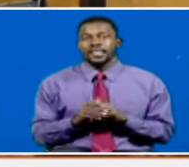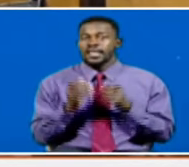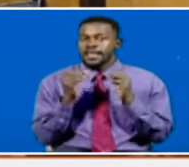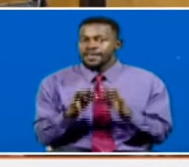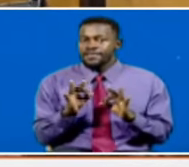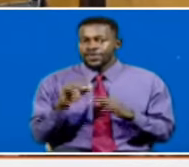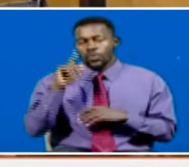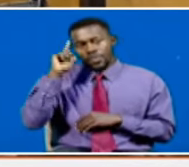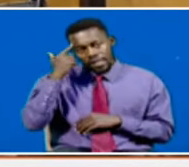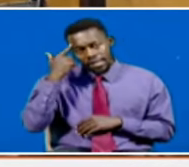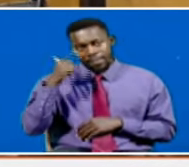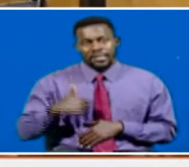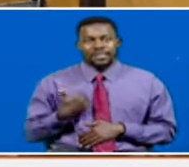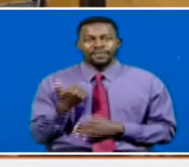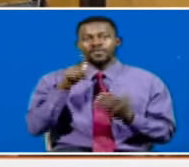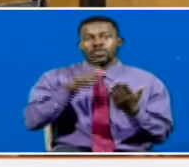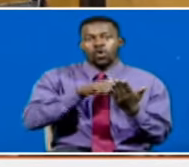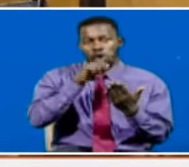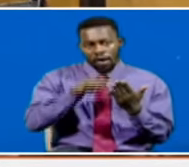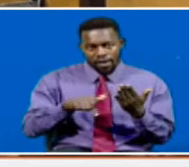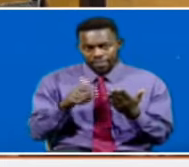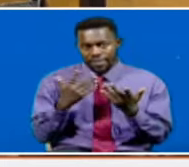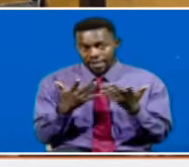done anything wrong,